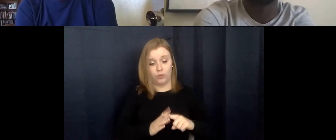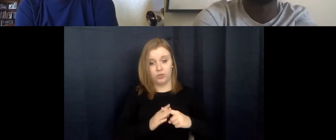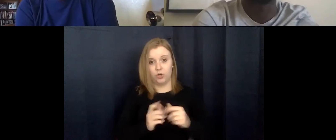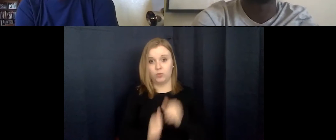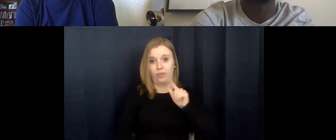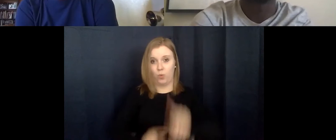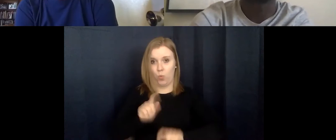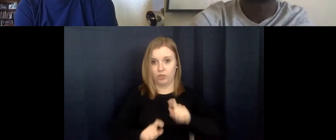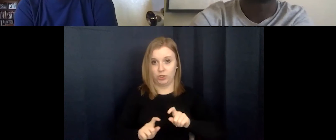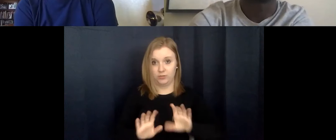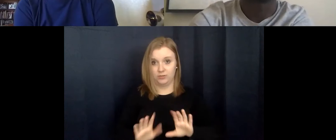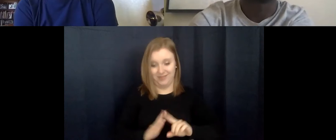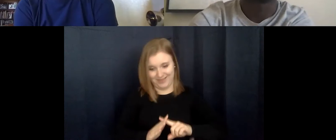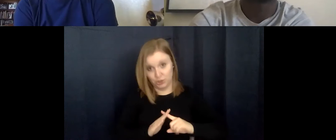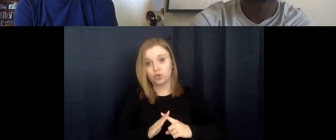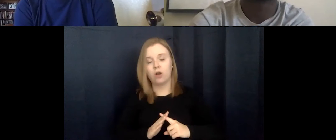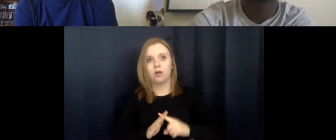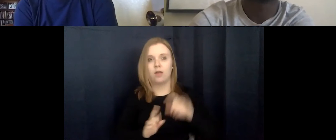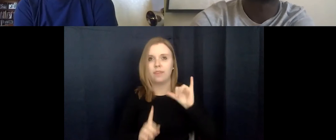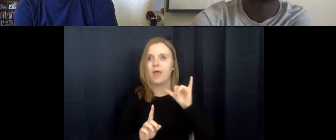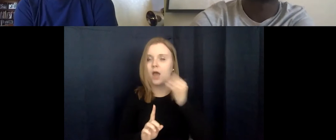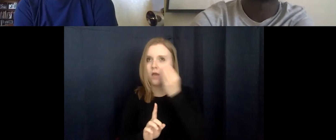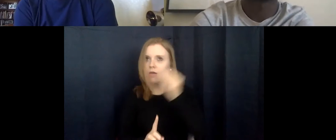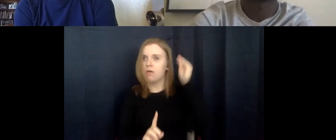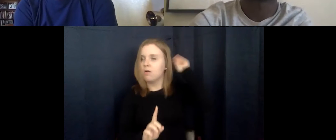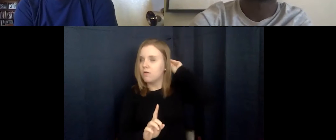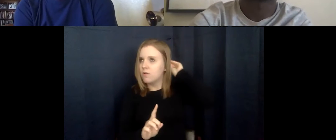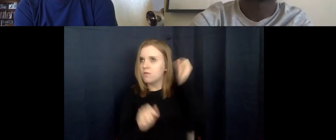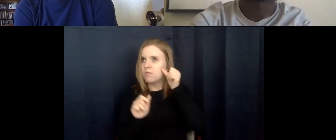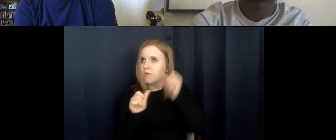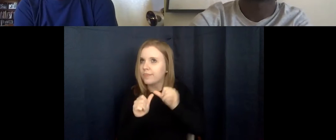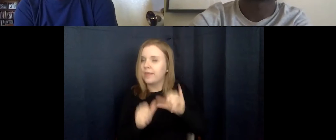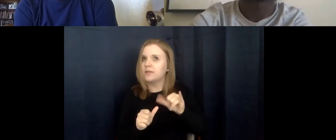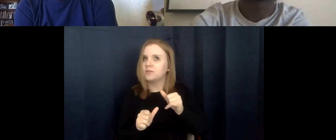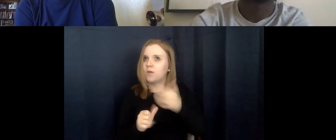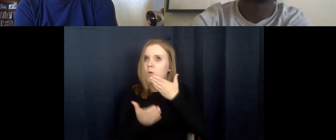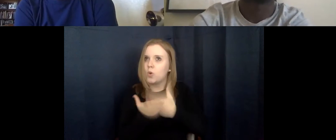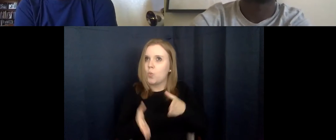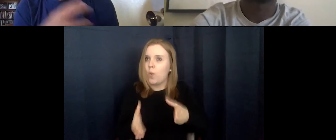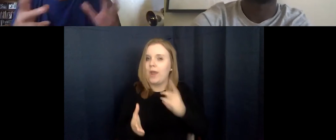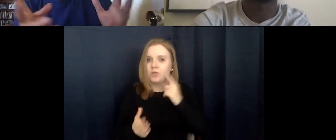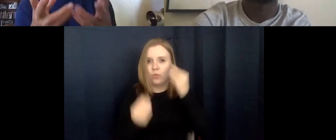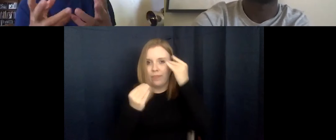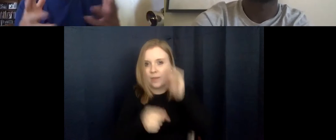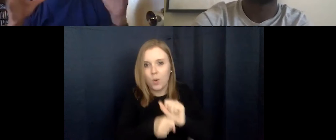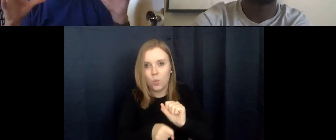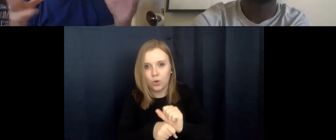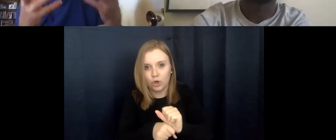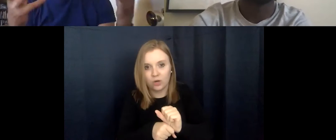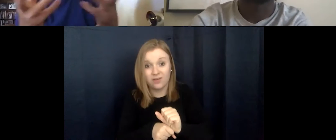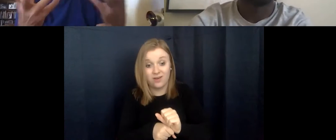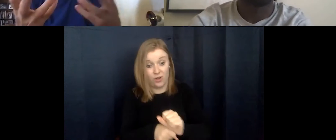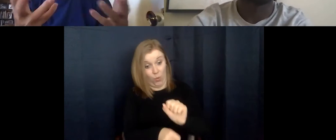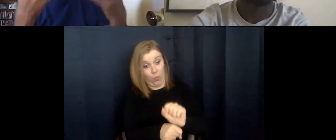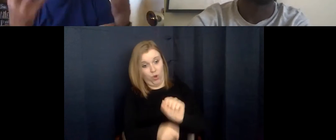stuck with me as a really useful way to think about work. Like, that the work is a laboratory.